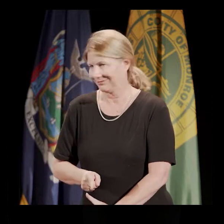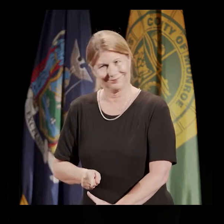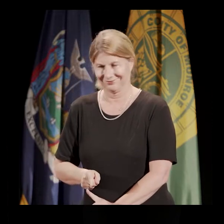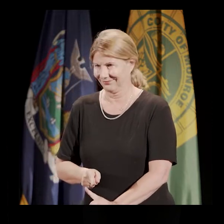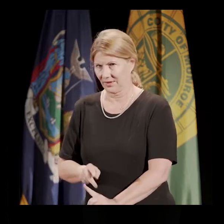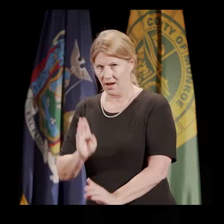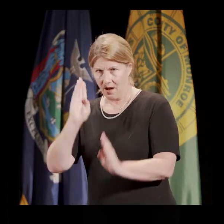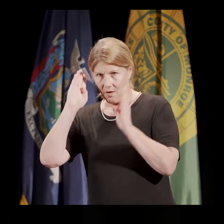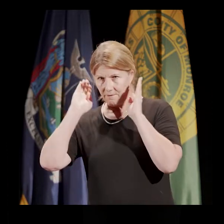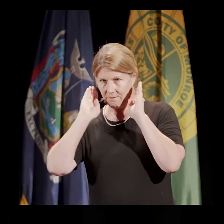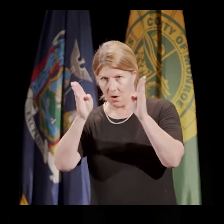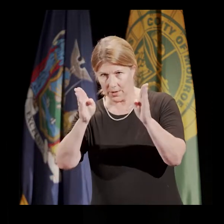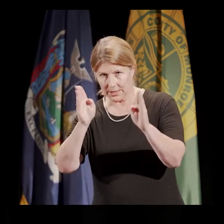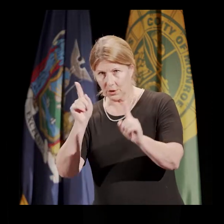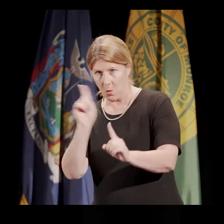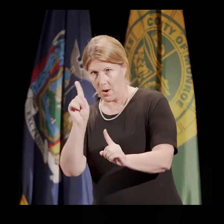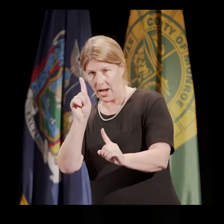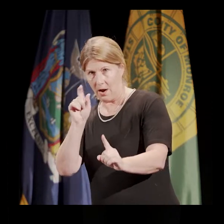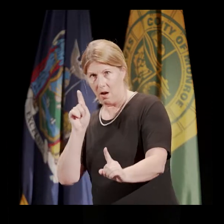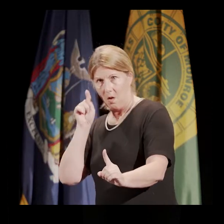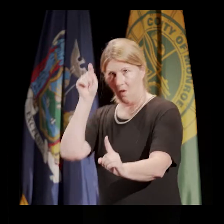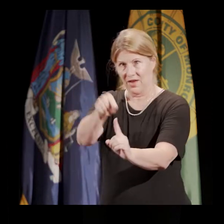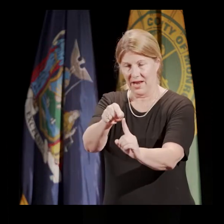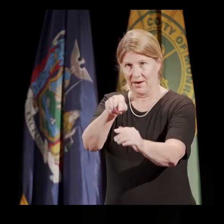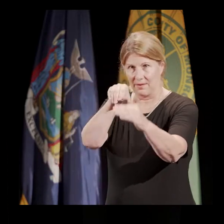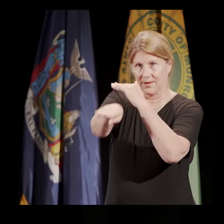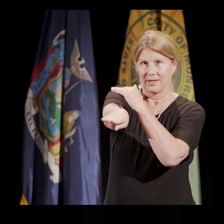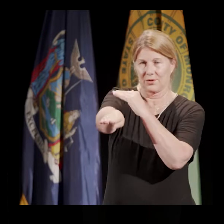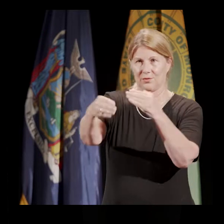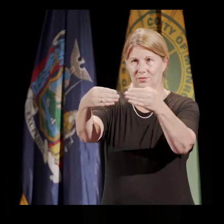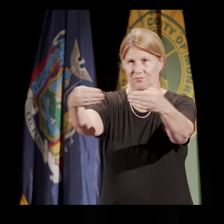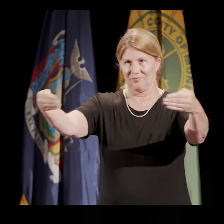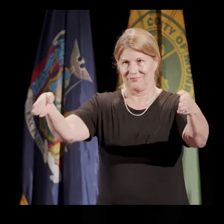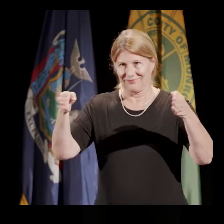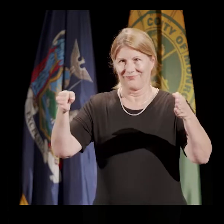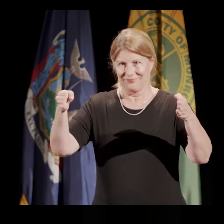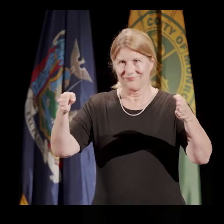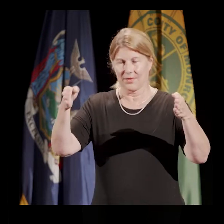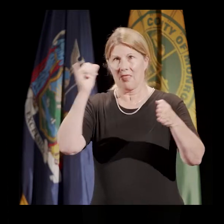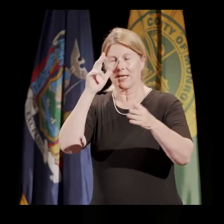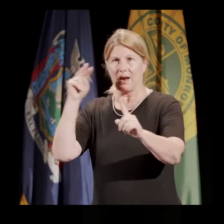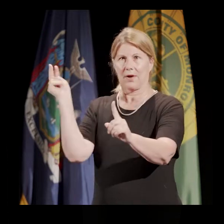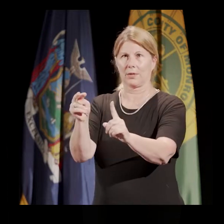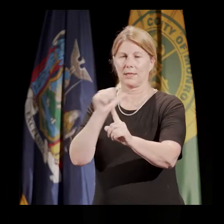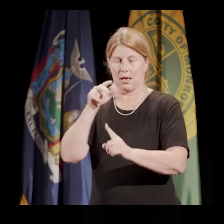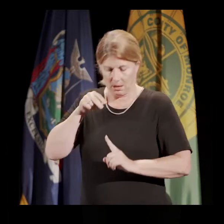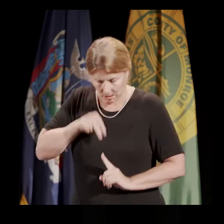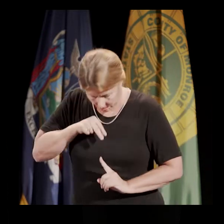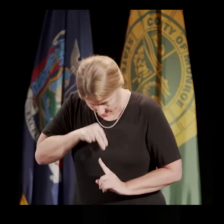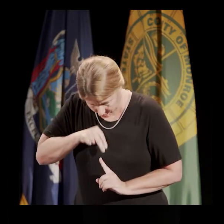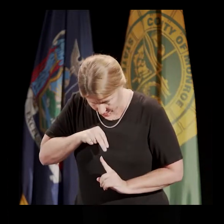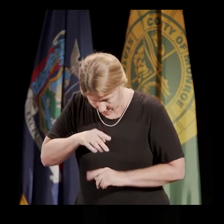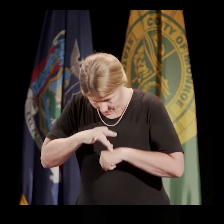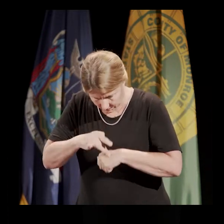the puck was going to be. So I invited you here tonight to tell you where Rochester is going so you can join me in